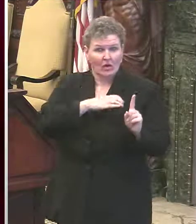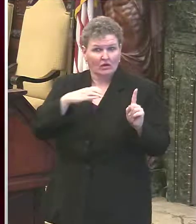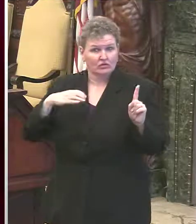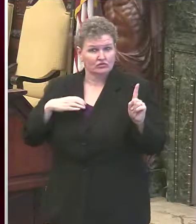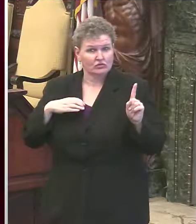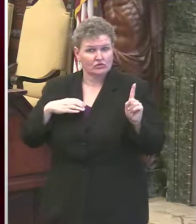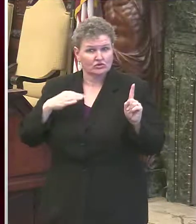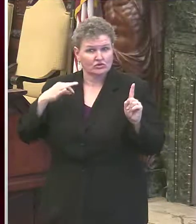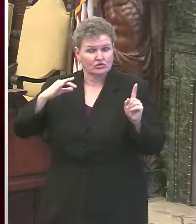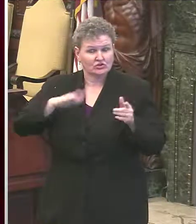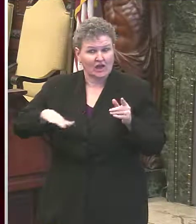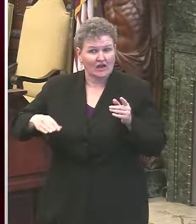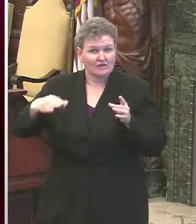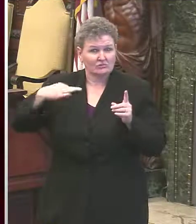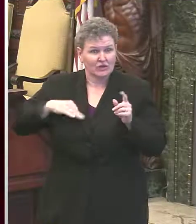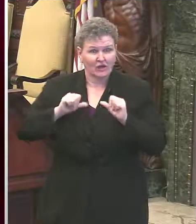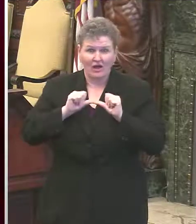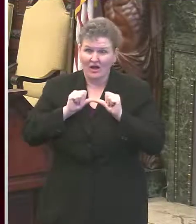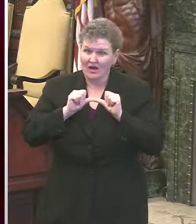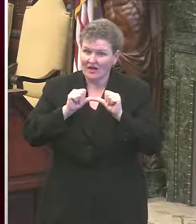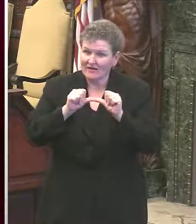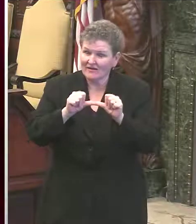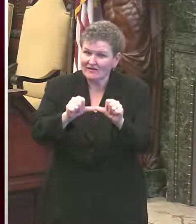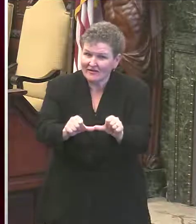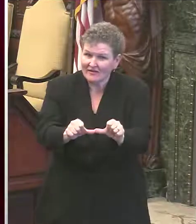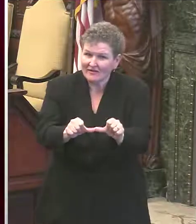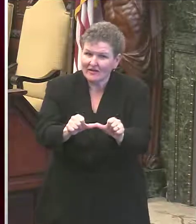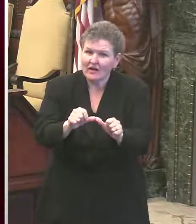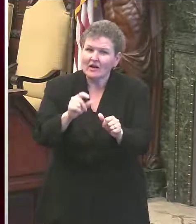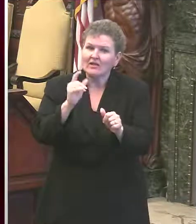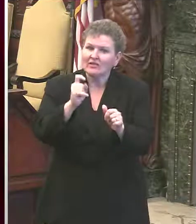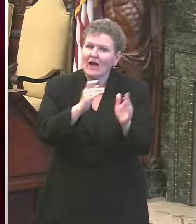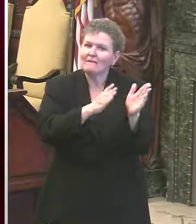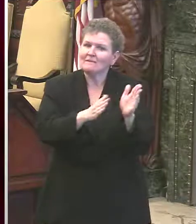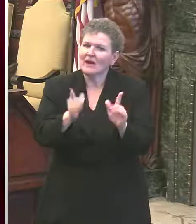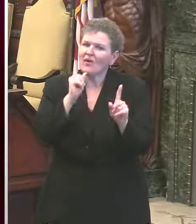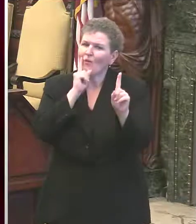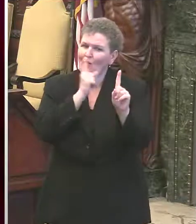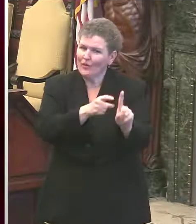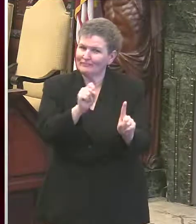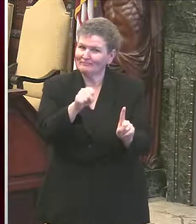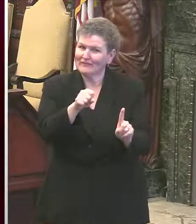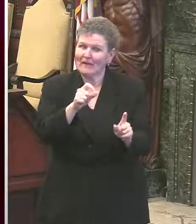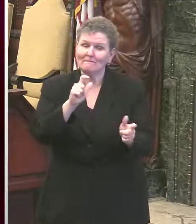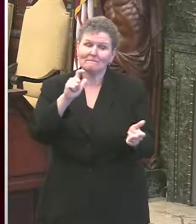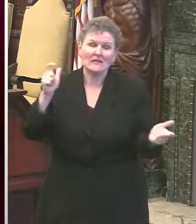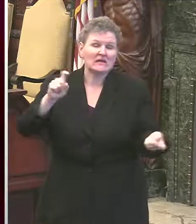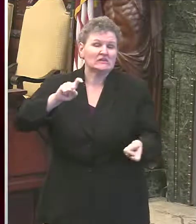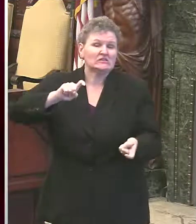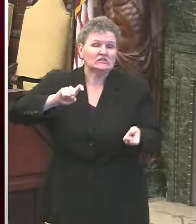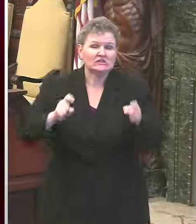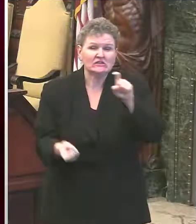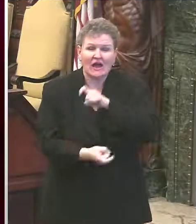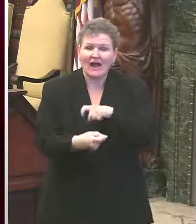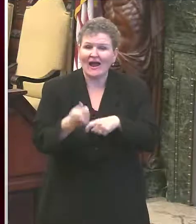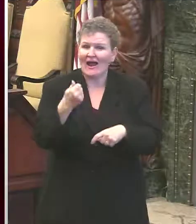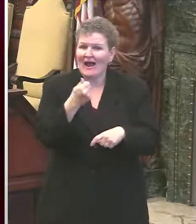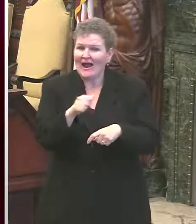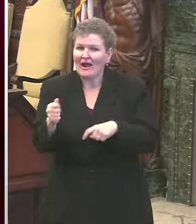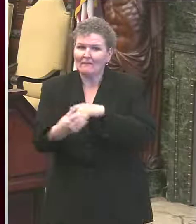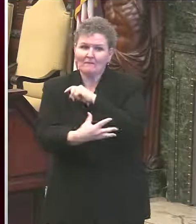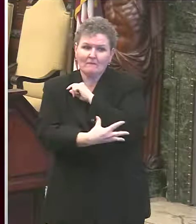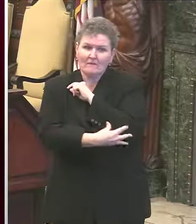which congressional leadership have said they plan to do, this is potentially the biggest change in anti-poverty efforts in a